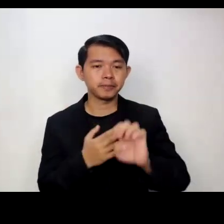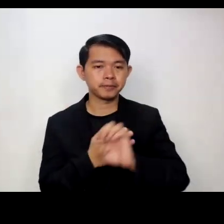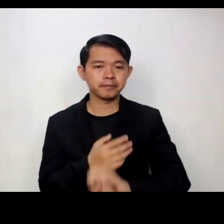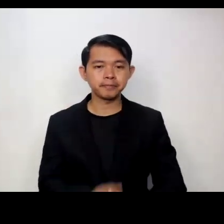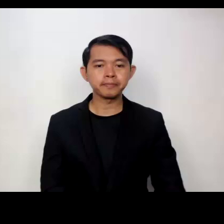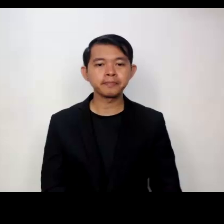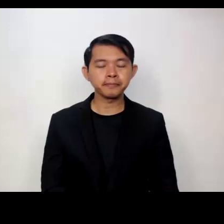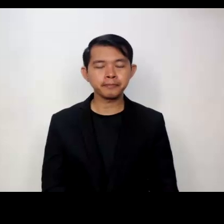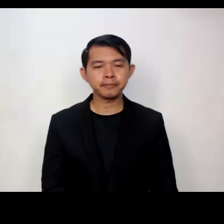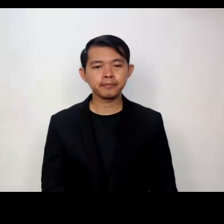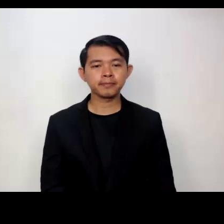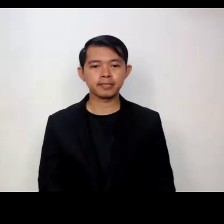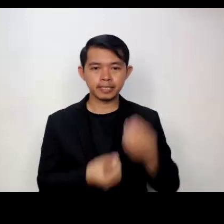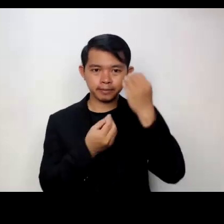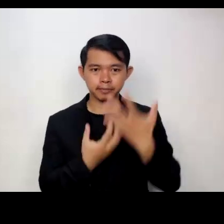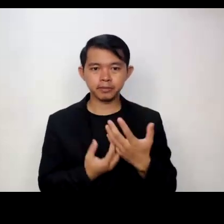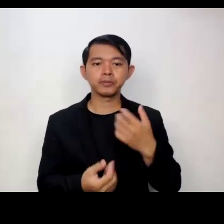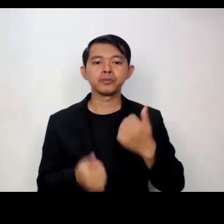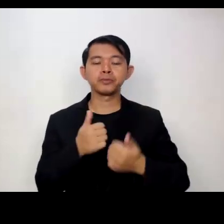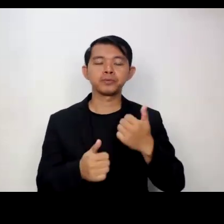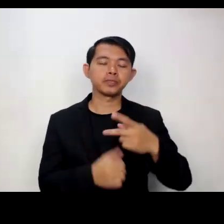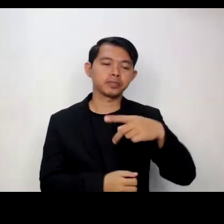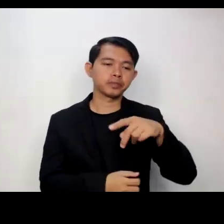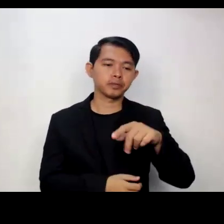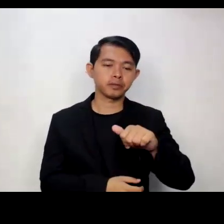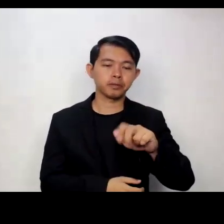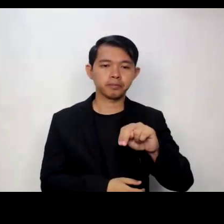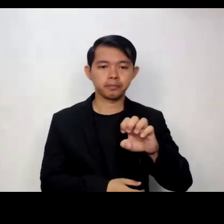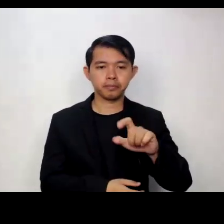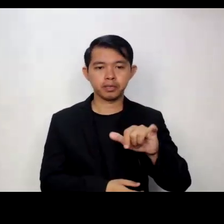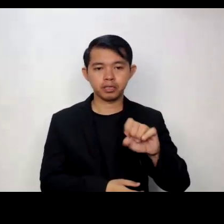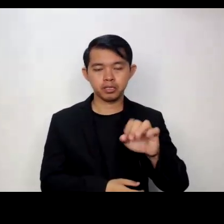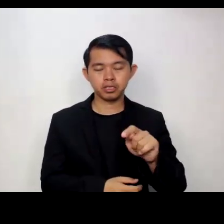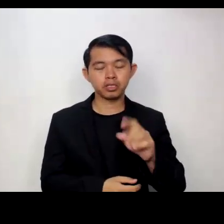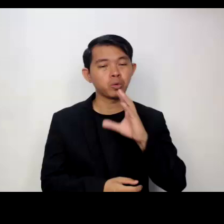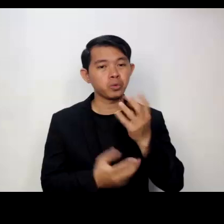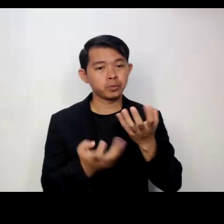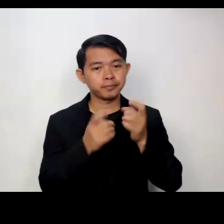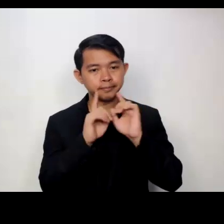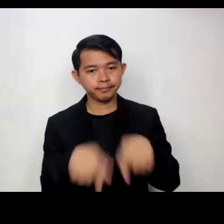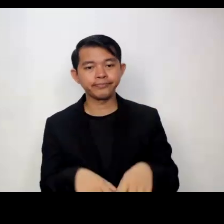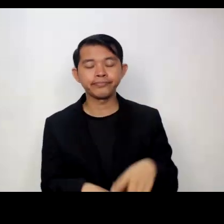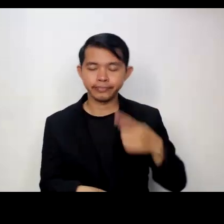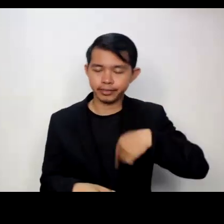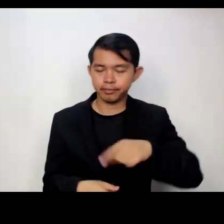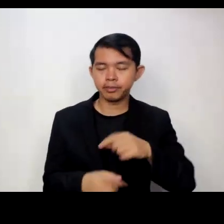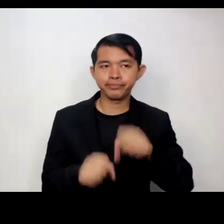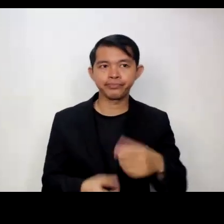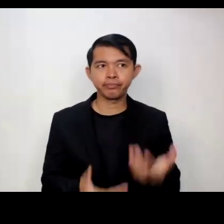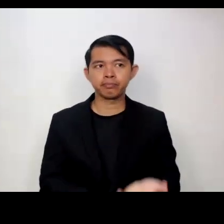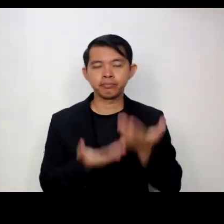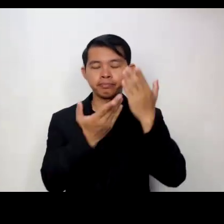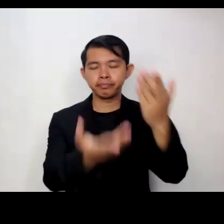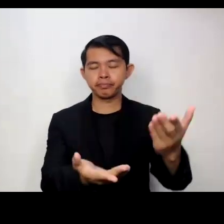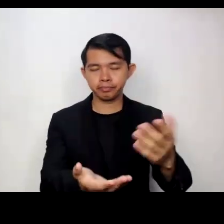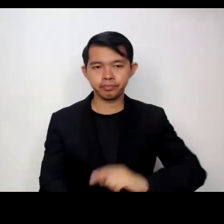decolonial.cids@up.edu.ph. Just tell us which of the panelists you'd like, to answer your question. We will try our best, to